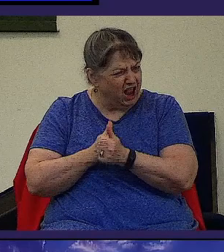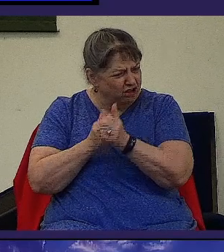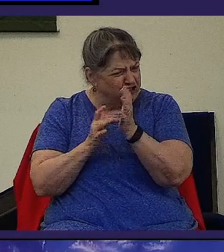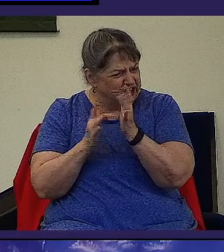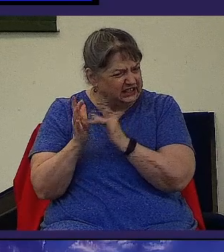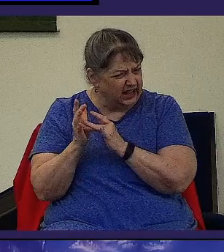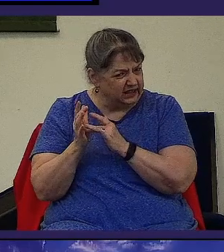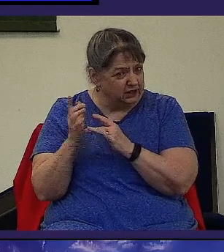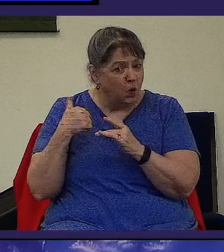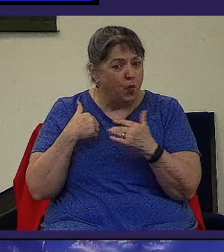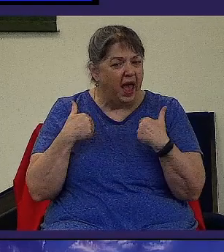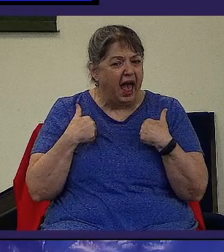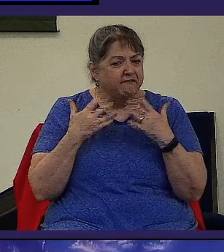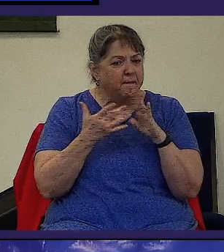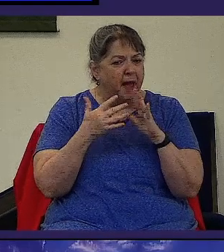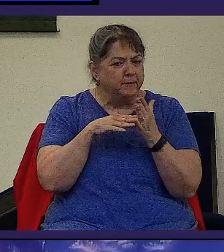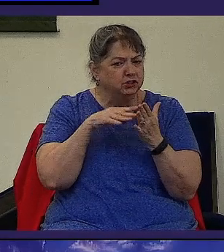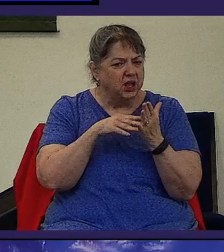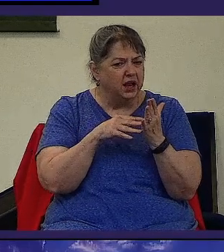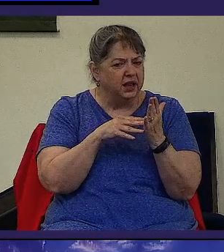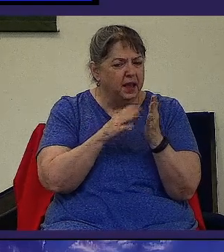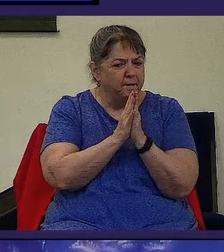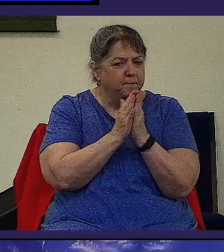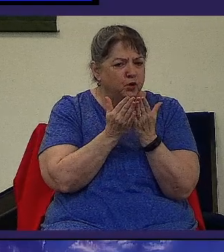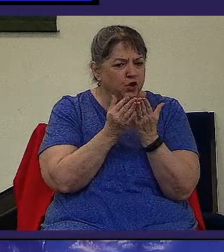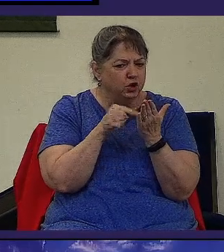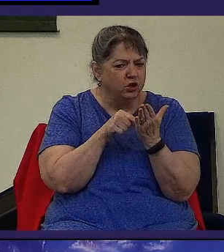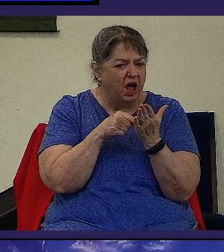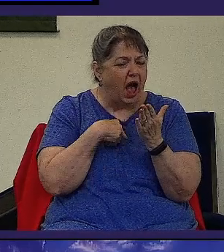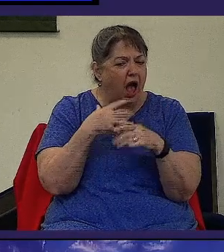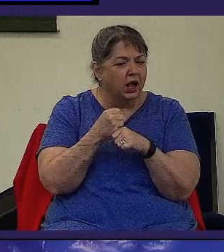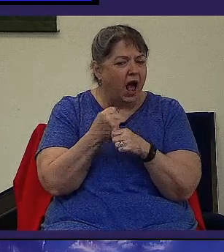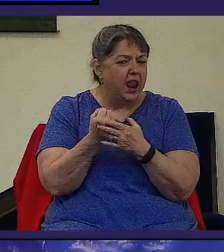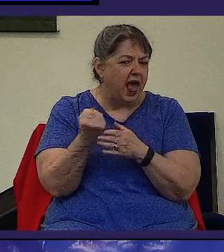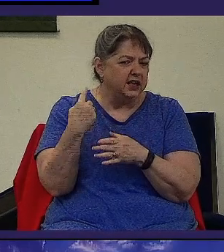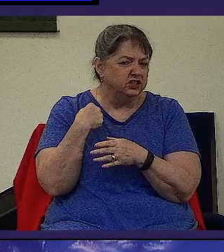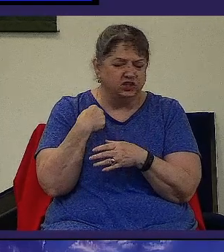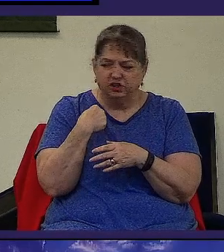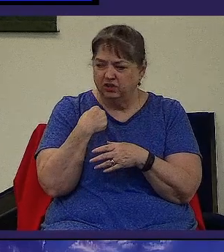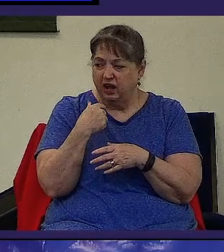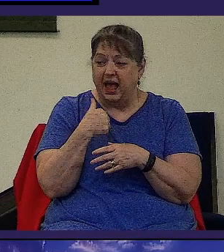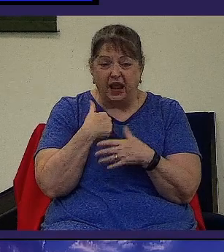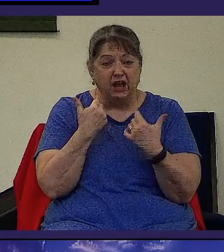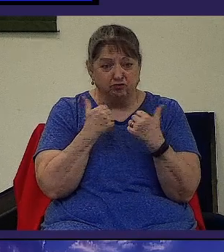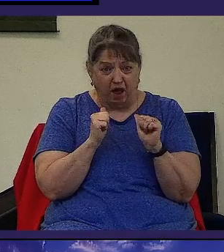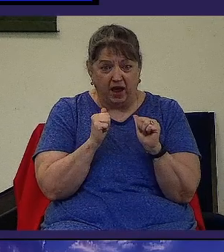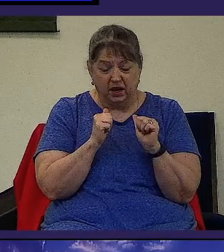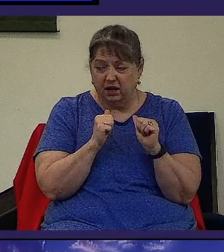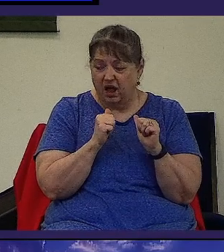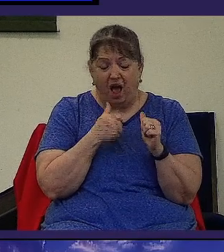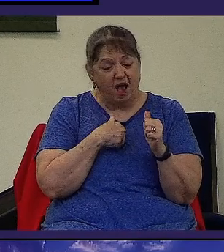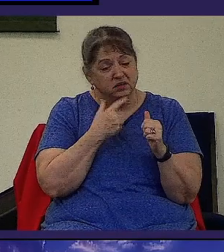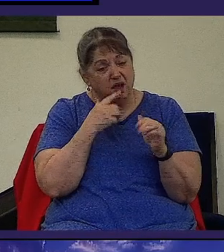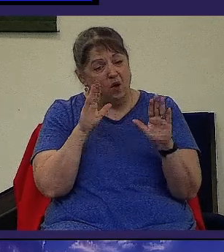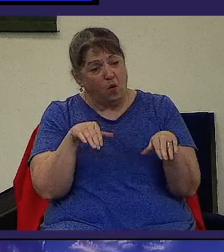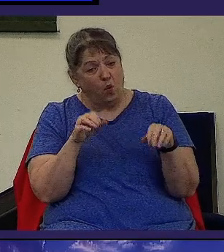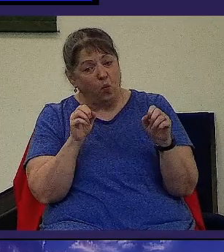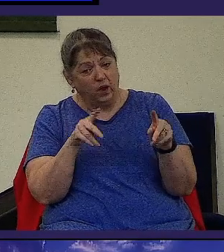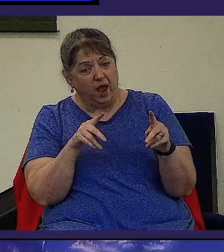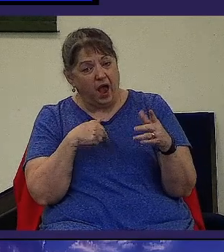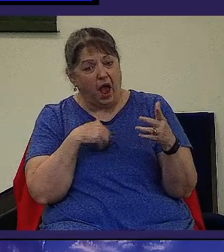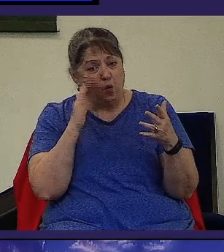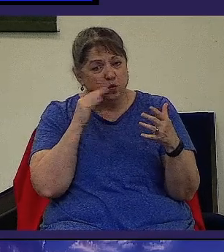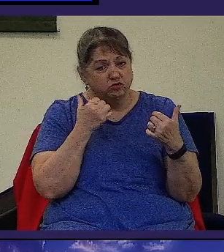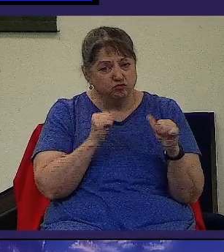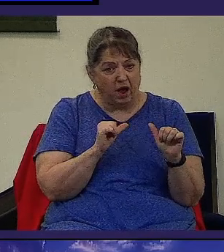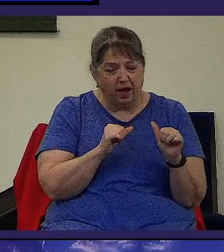a booklet that uh was given to me last year and i tried it i said okay i i'm gonna